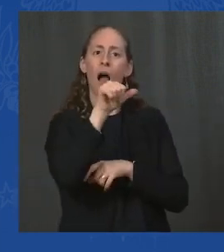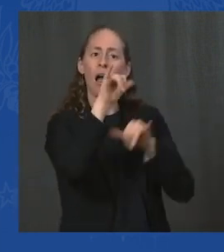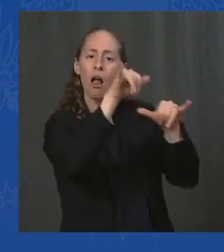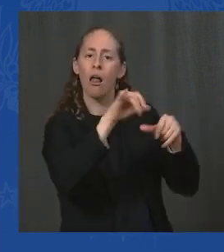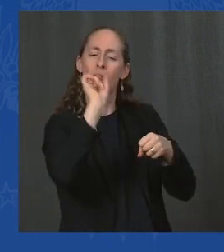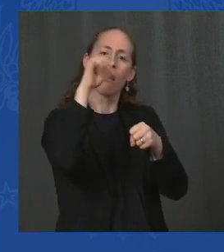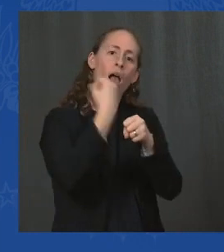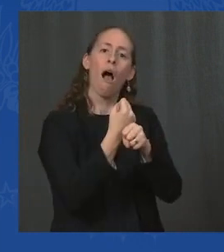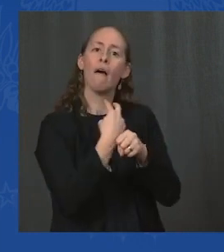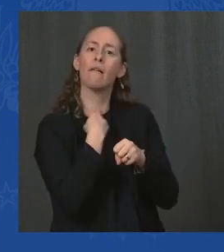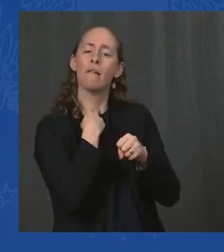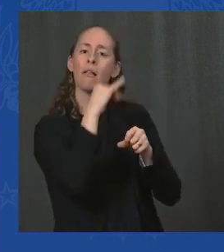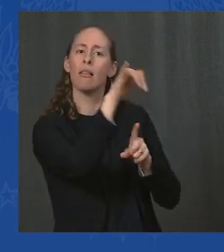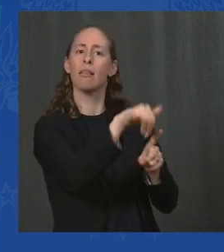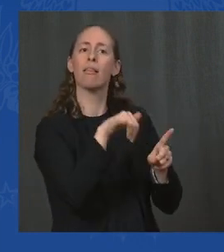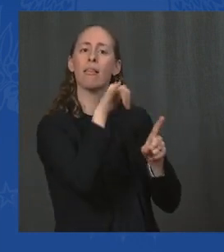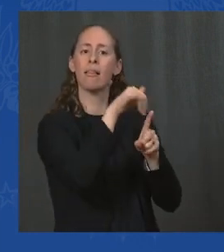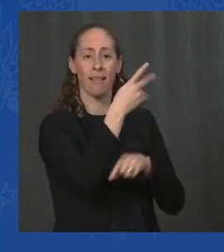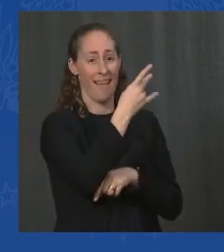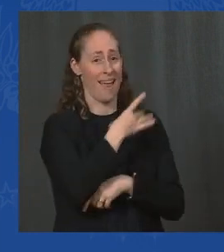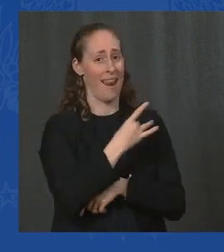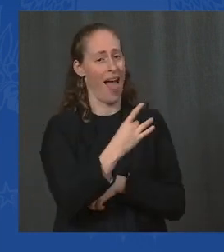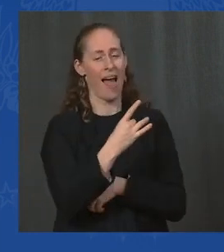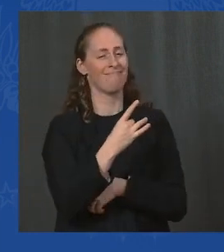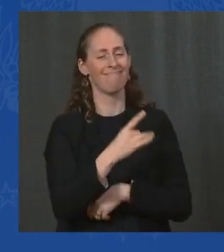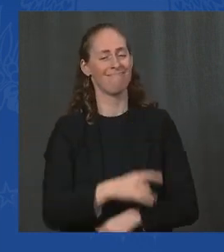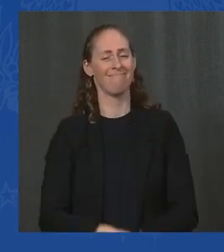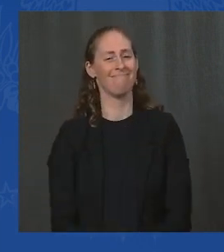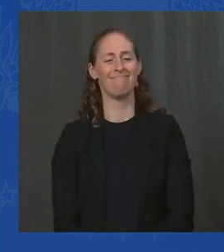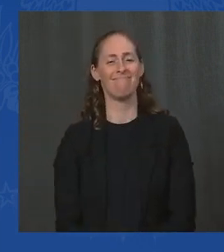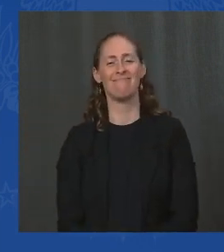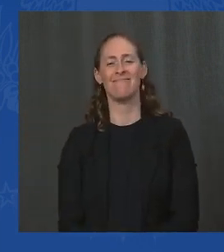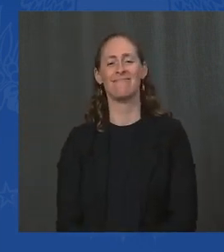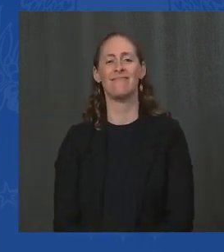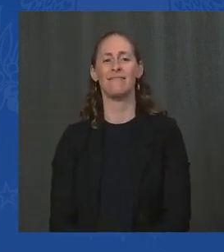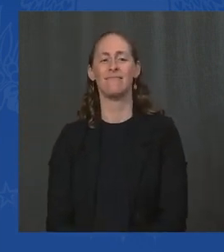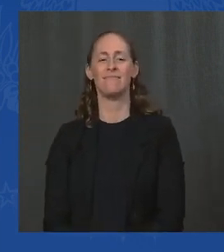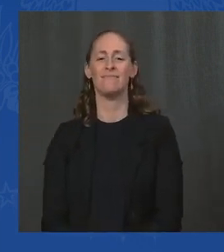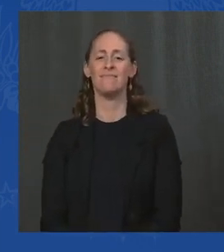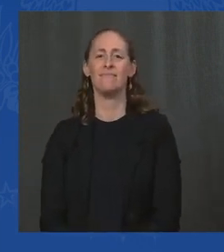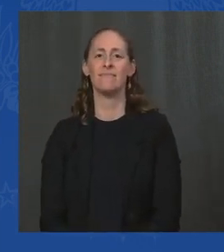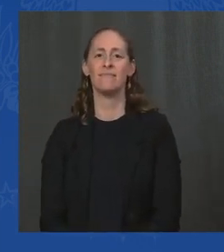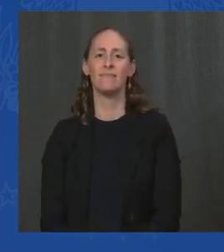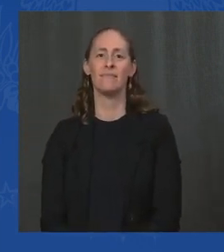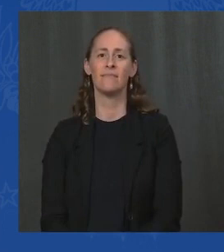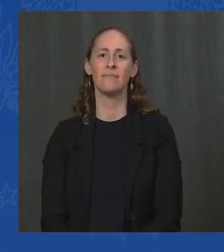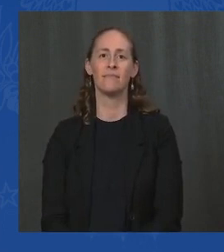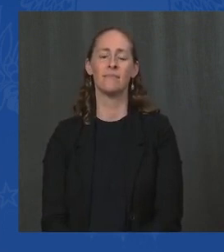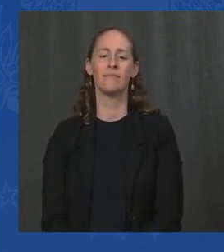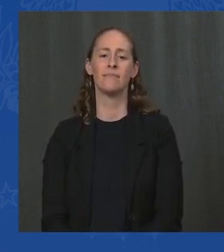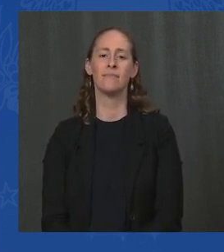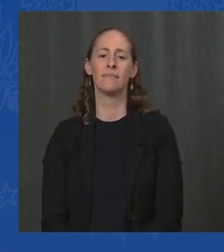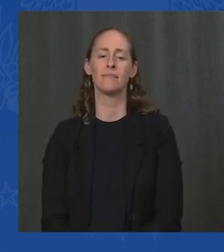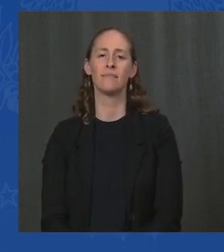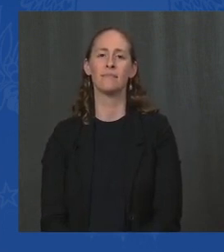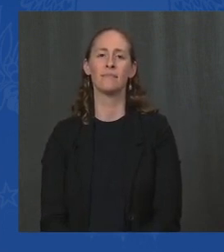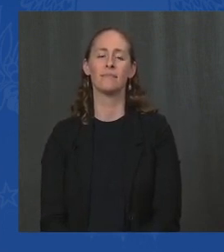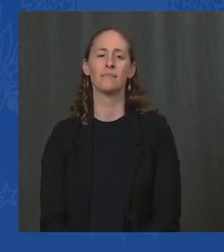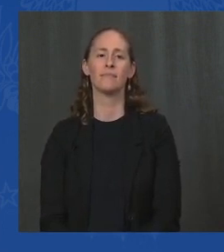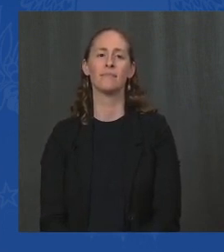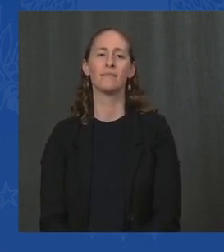As we turn the page on the foreign policy that has guided our nation the last 2